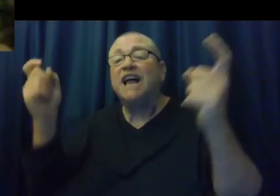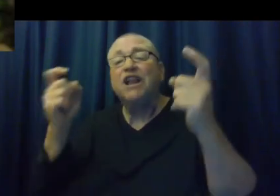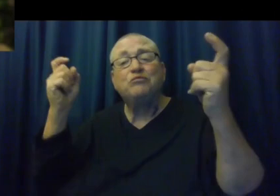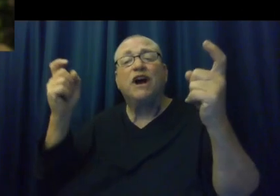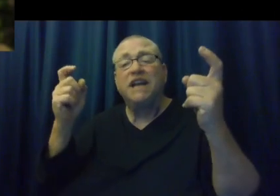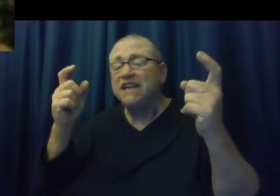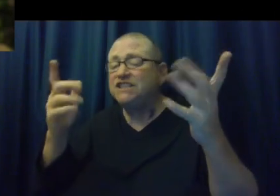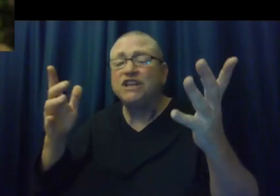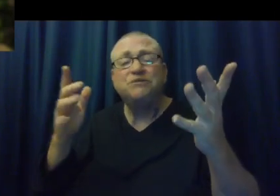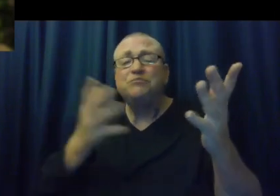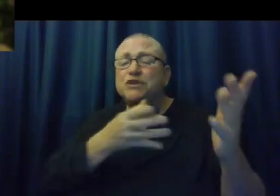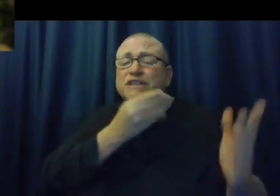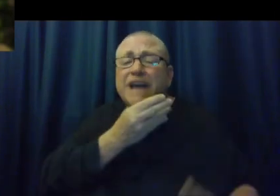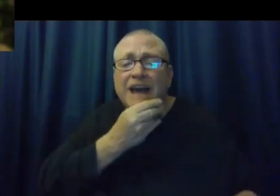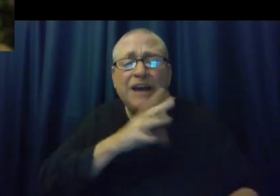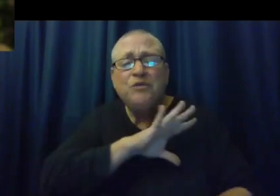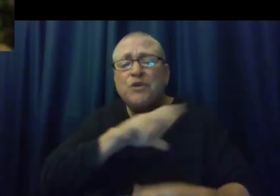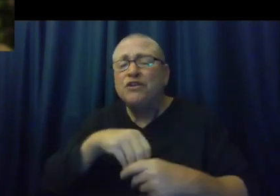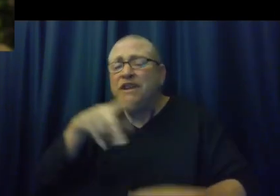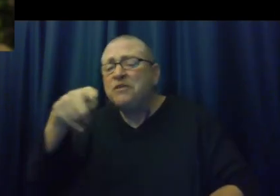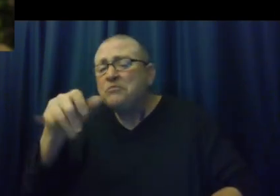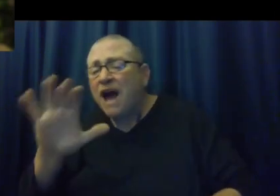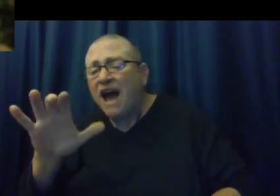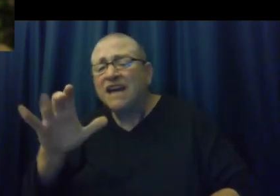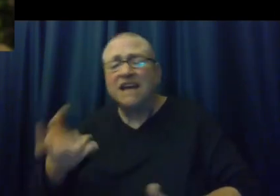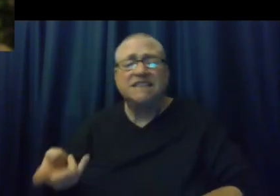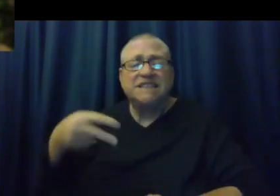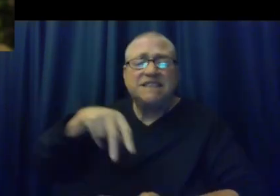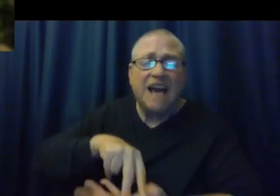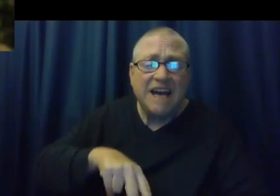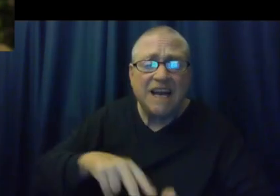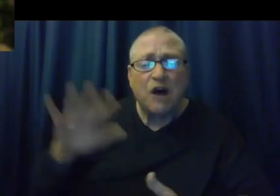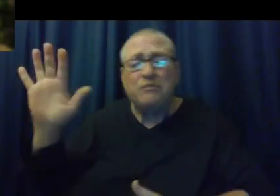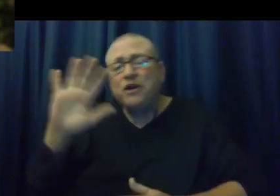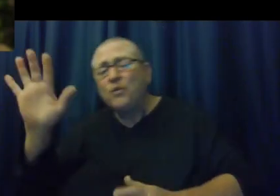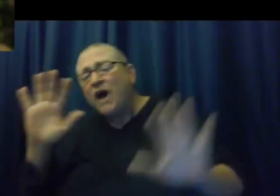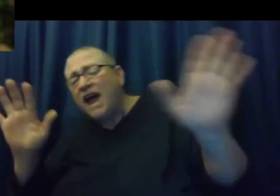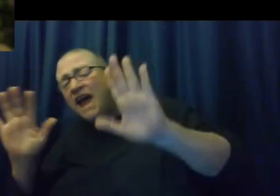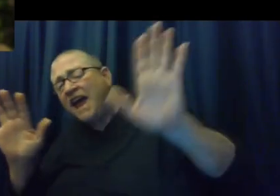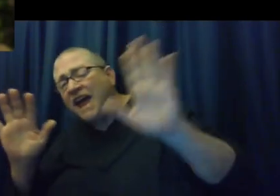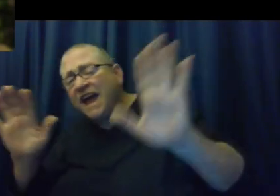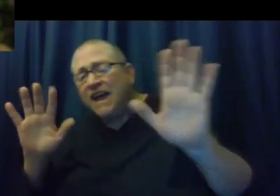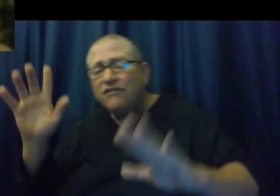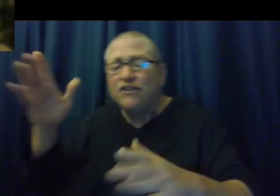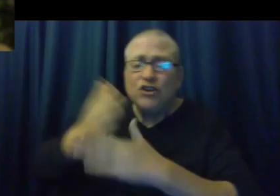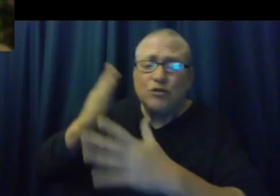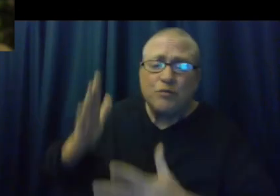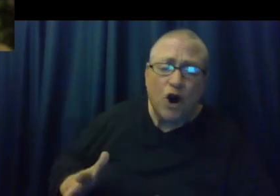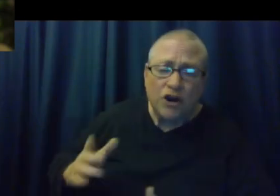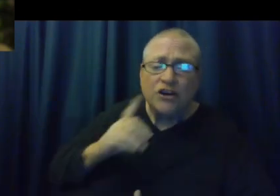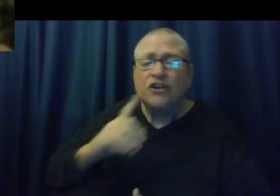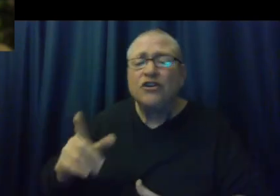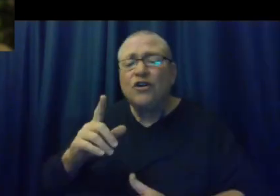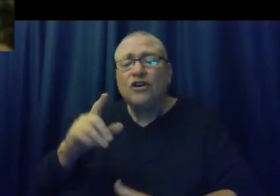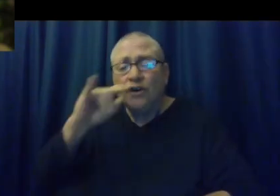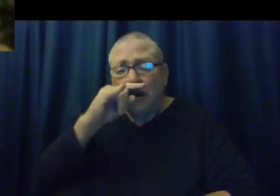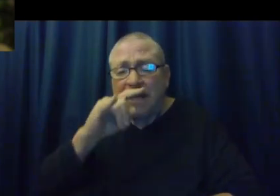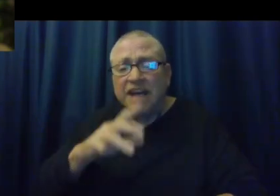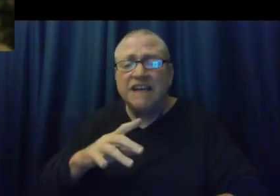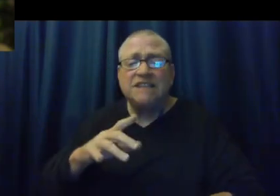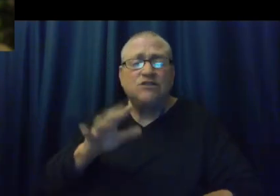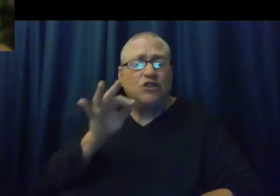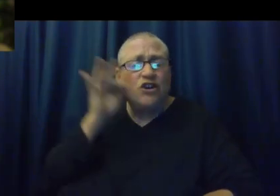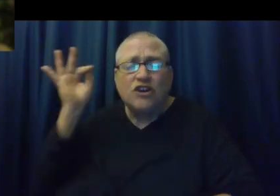go ahead and pretend that we're in the PAC and stand up and wave to your partner or your kids